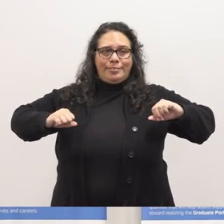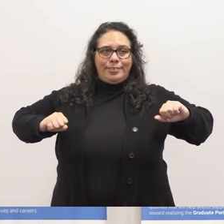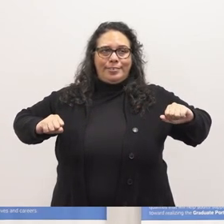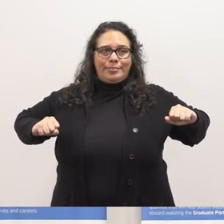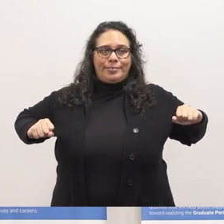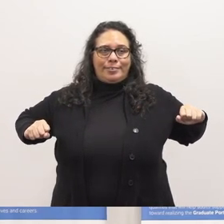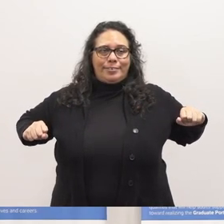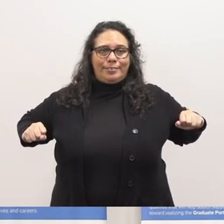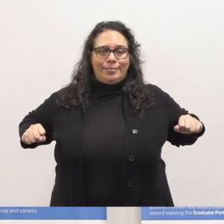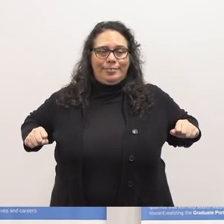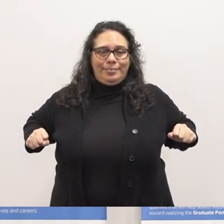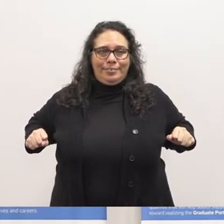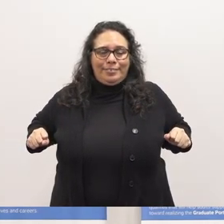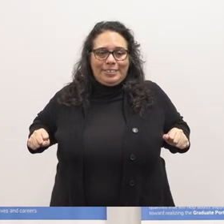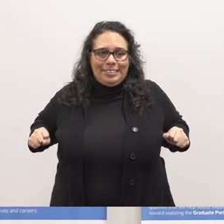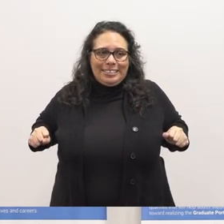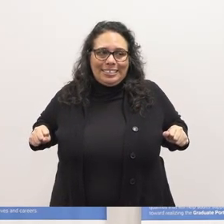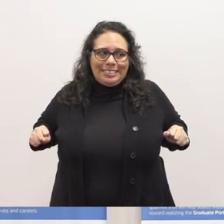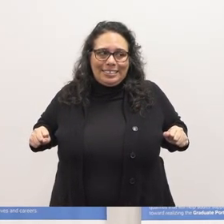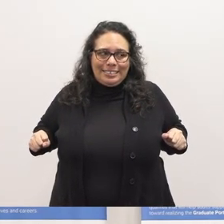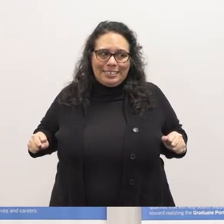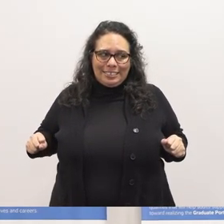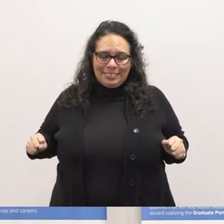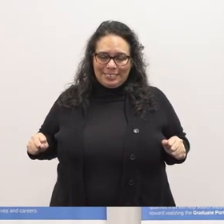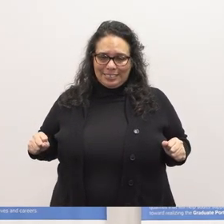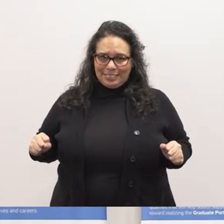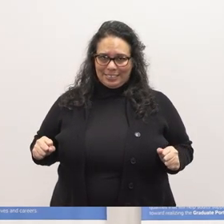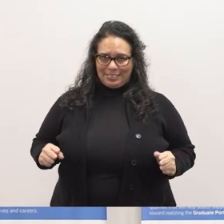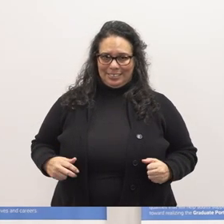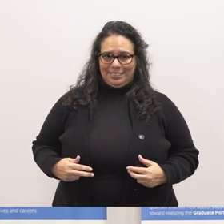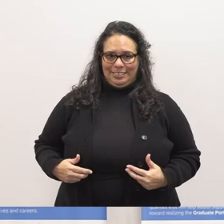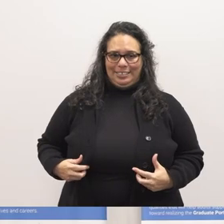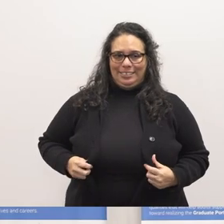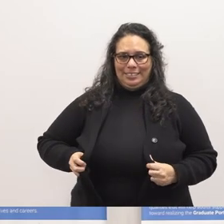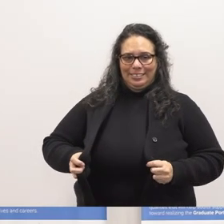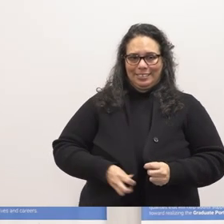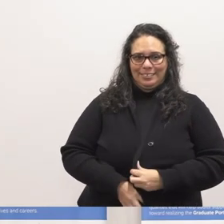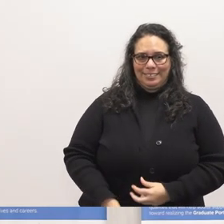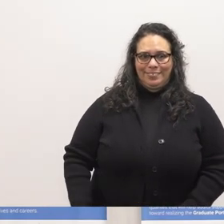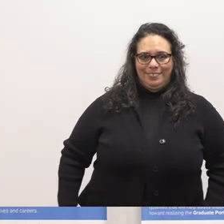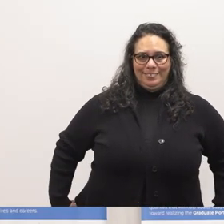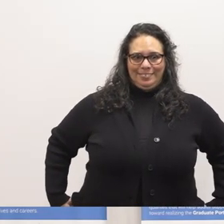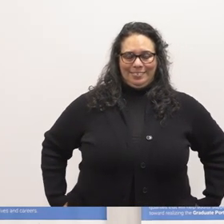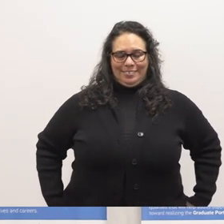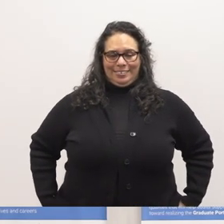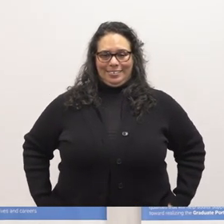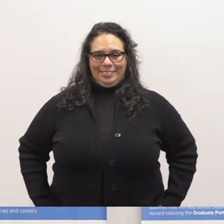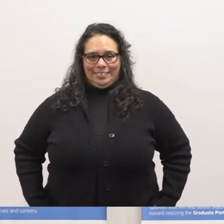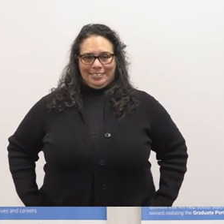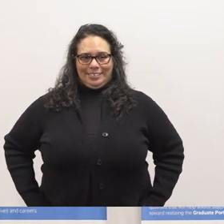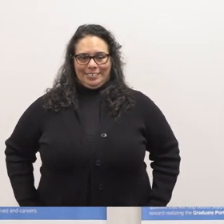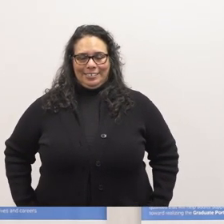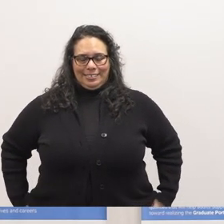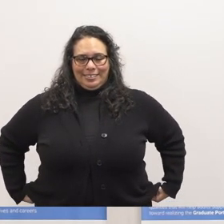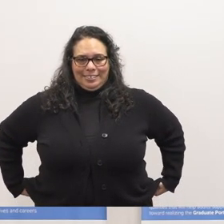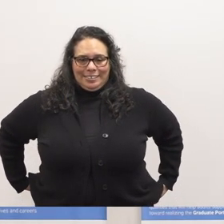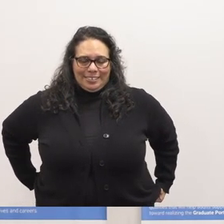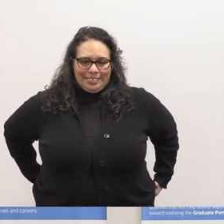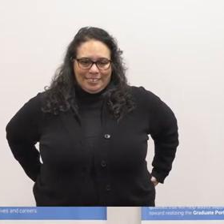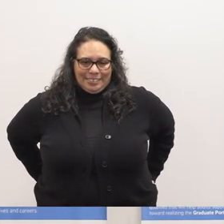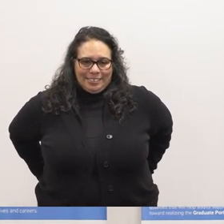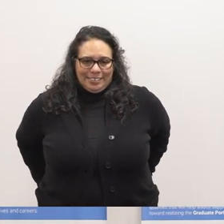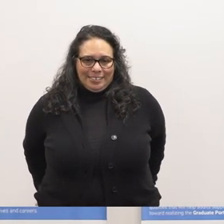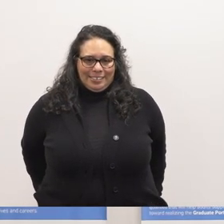Thank you. And our final speaker will be Tonya Reyes-Uranga.